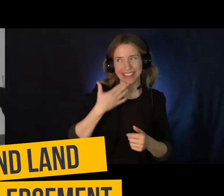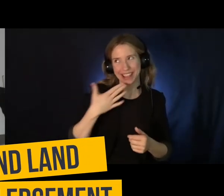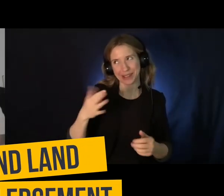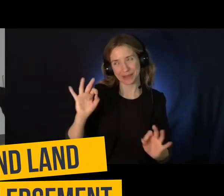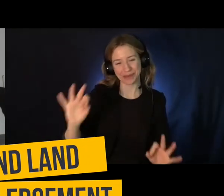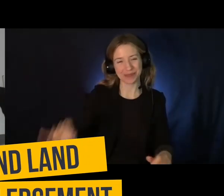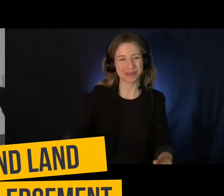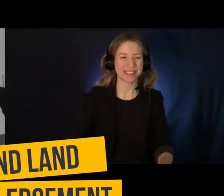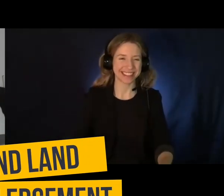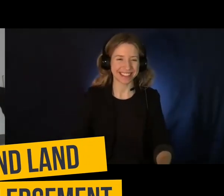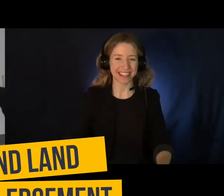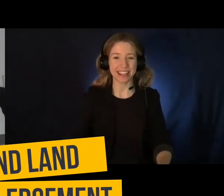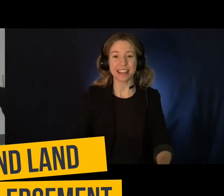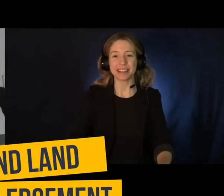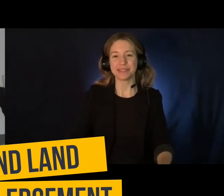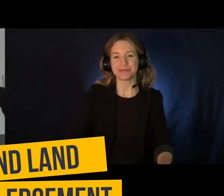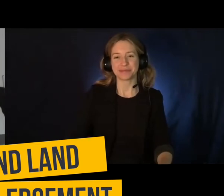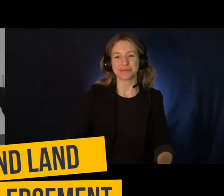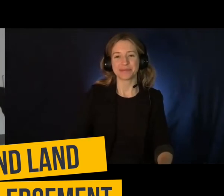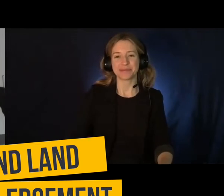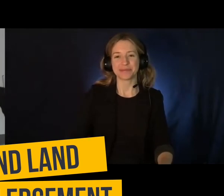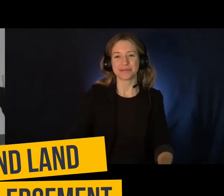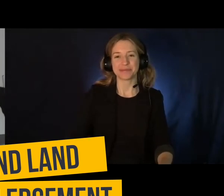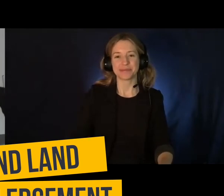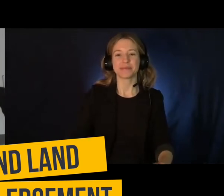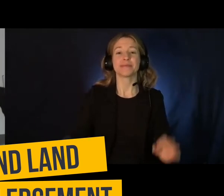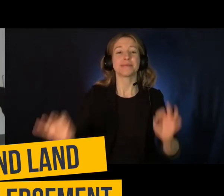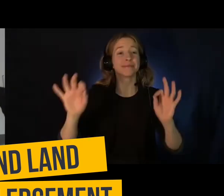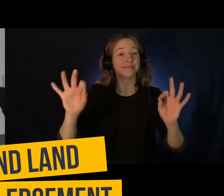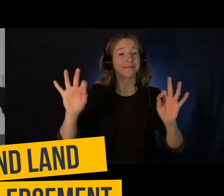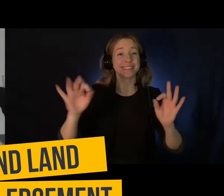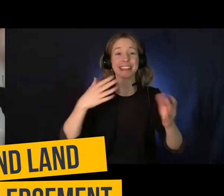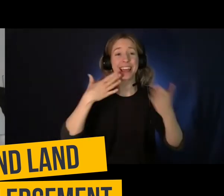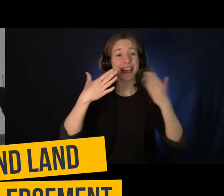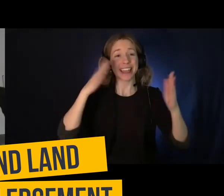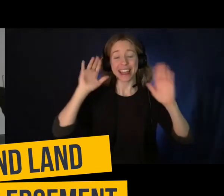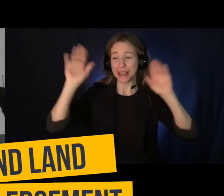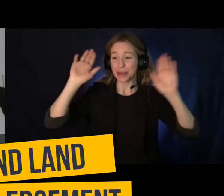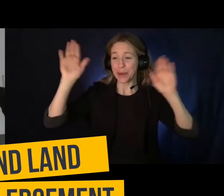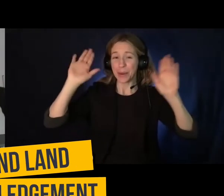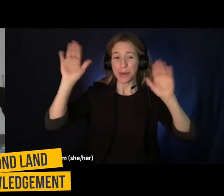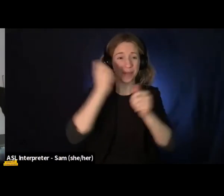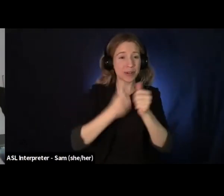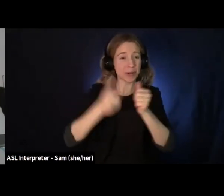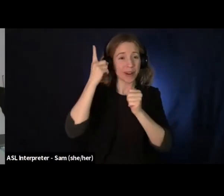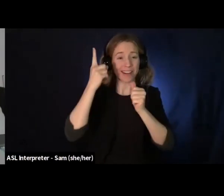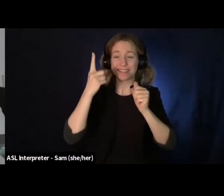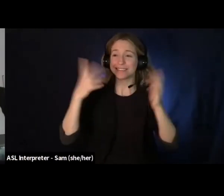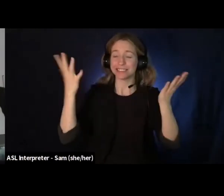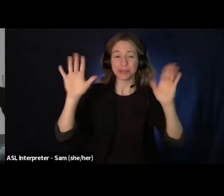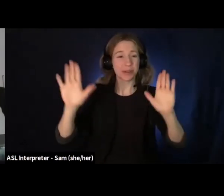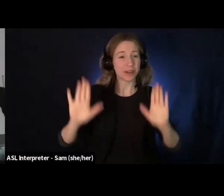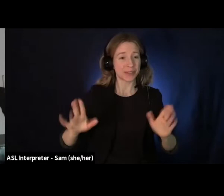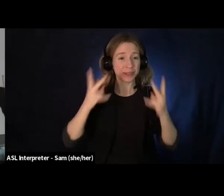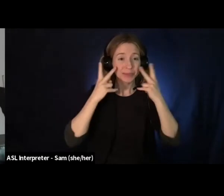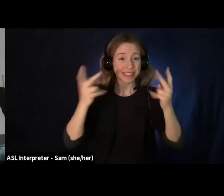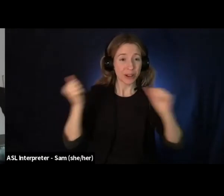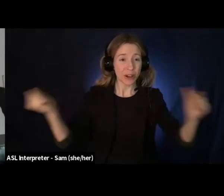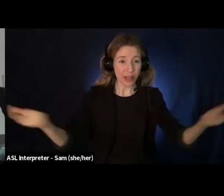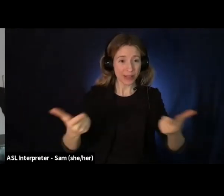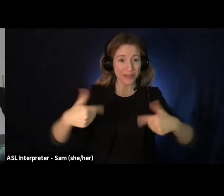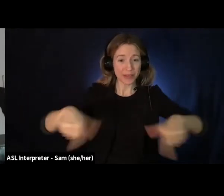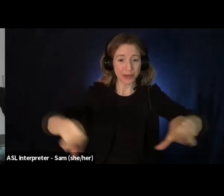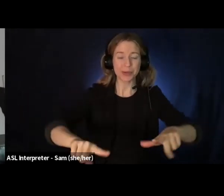Alrighty, hello everybody. It is so great to see you all. Welcome to Beyond Land Acknowledgement. This is a session as part